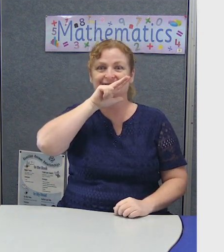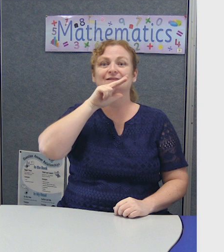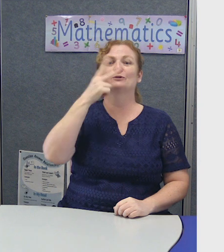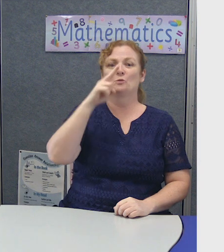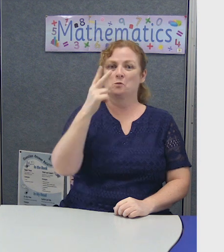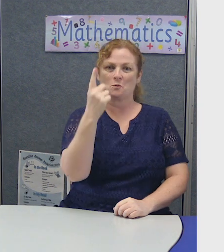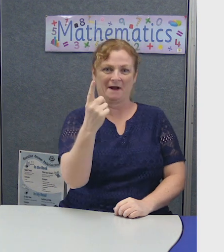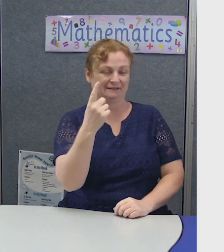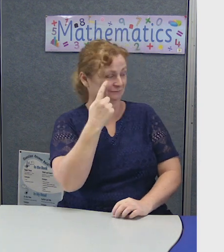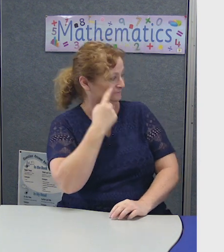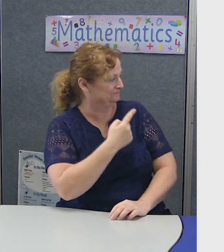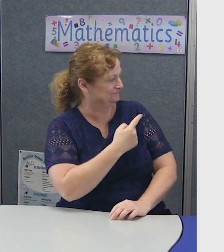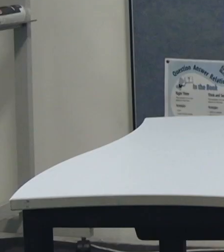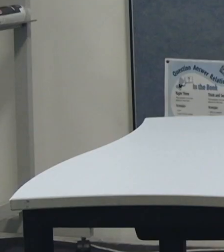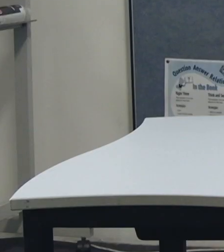45,821.